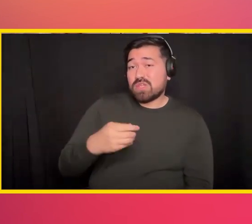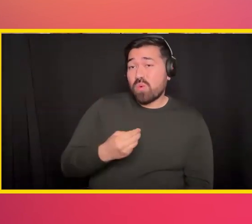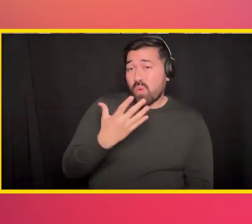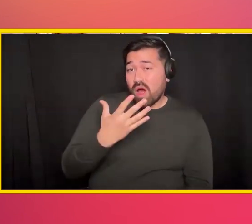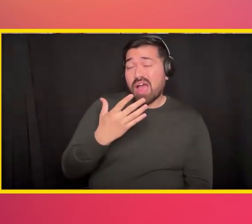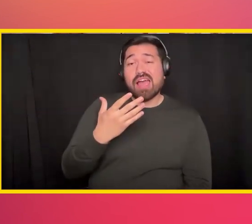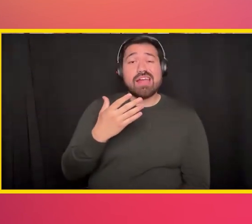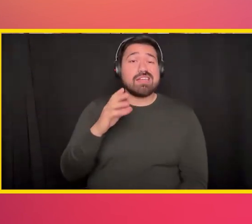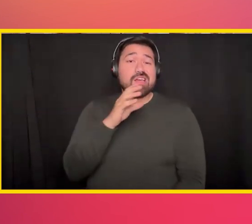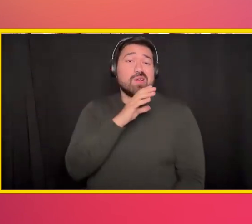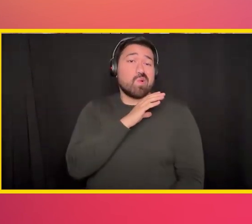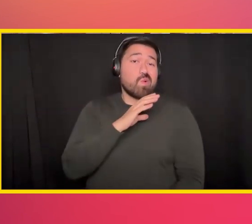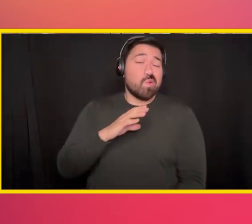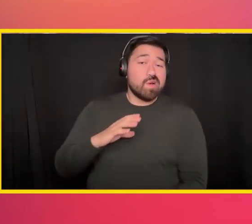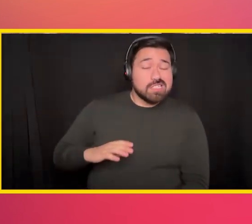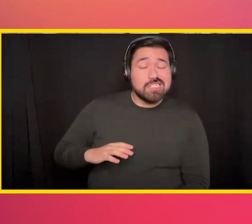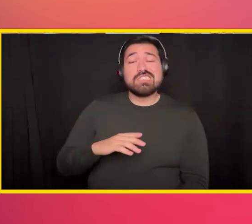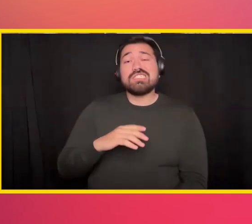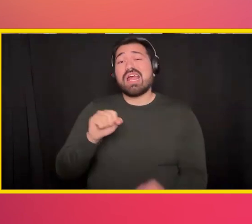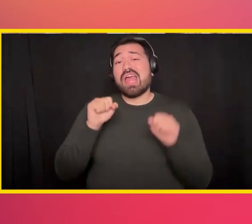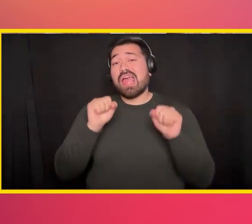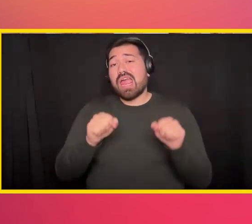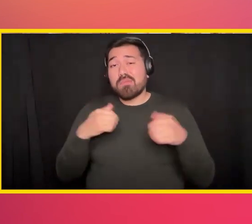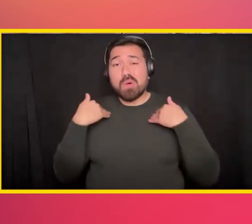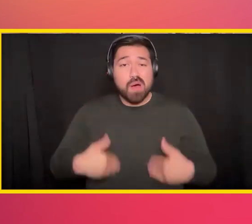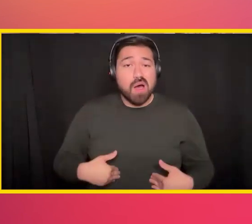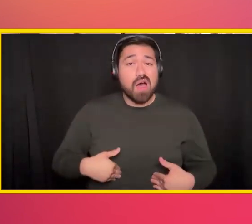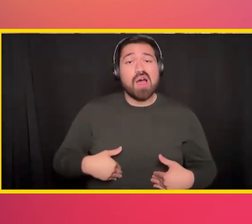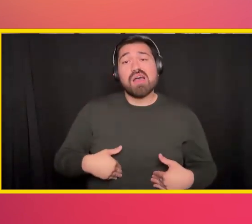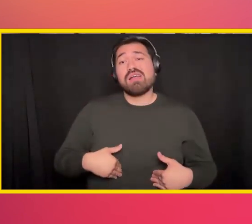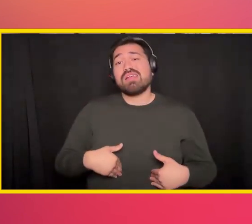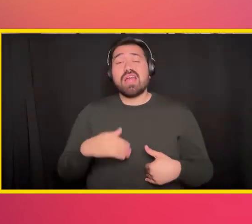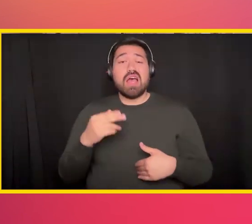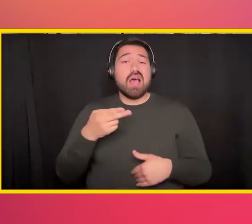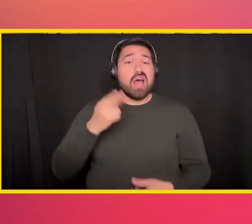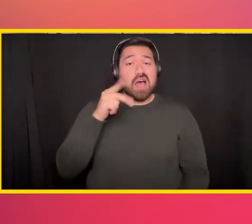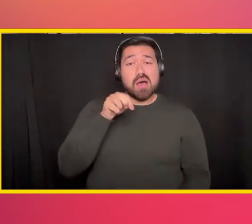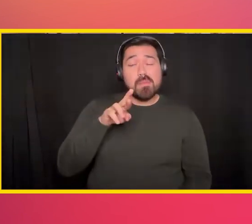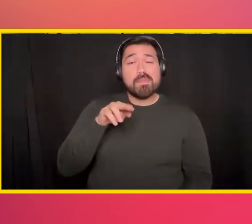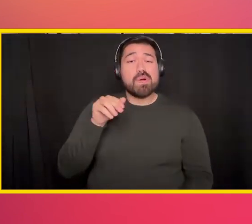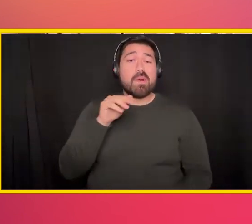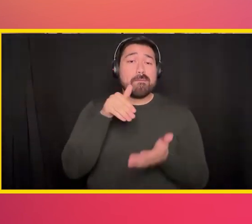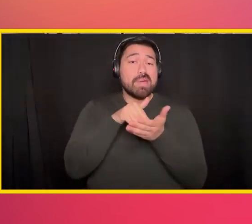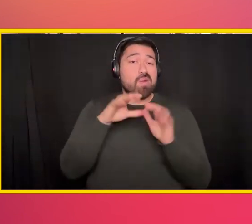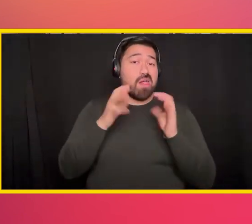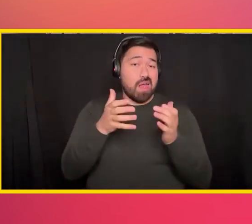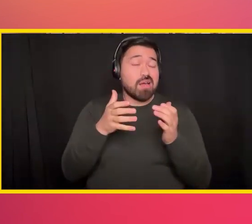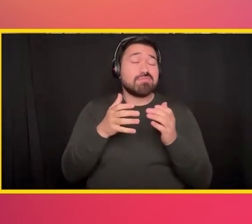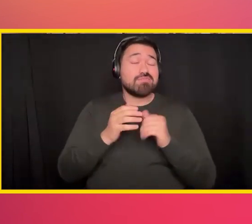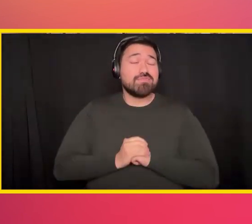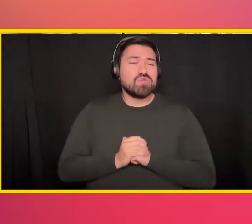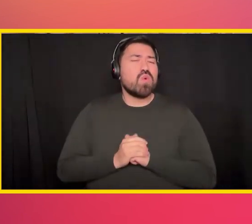Christian Judeo, able bodied, upper middle class, right? What are the opportunities